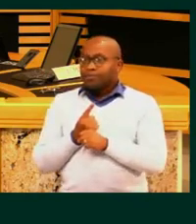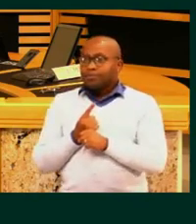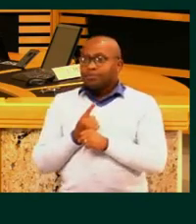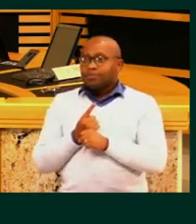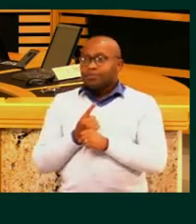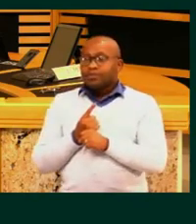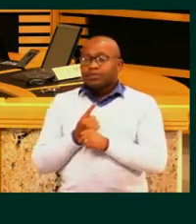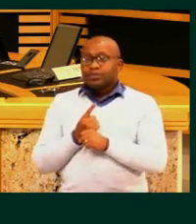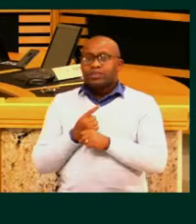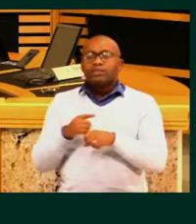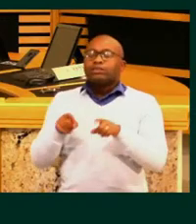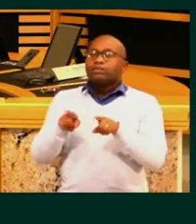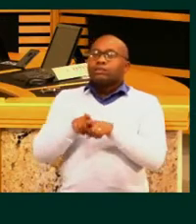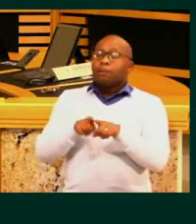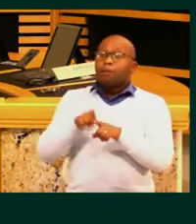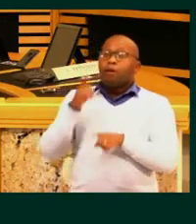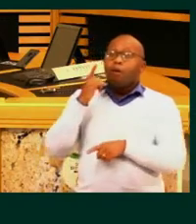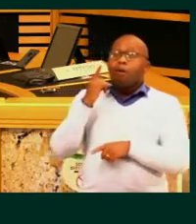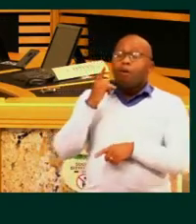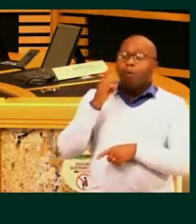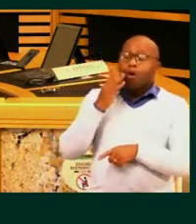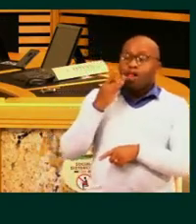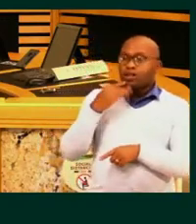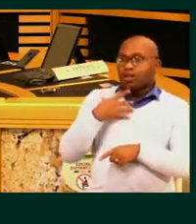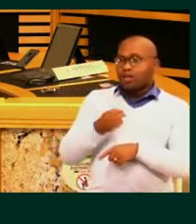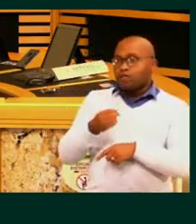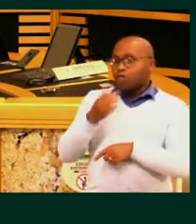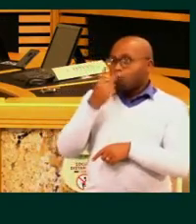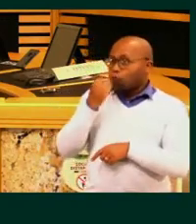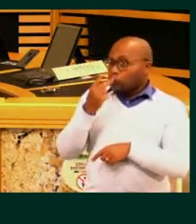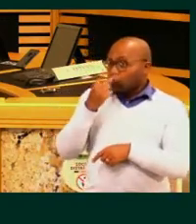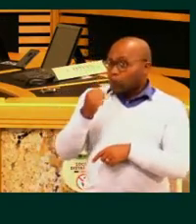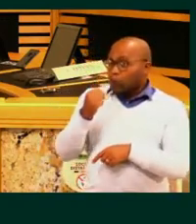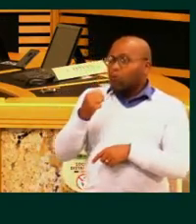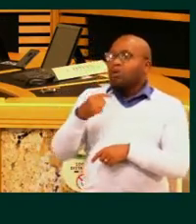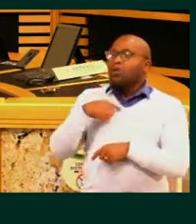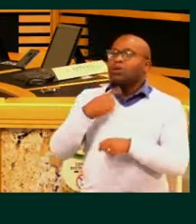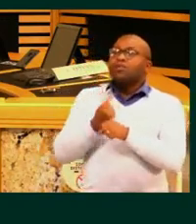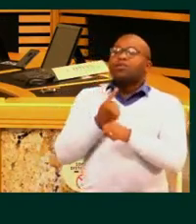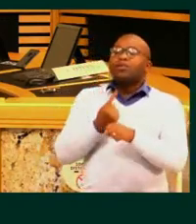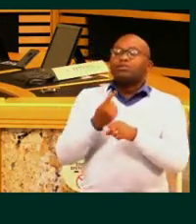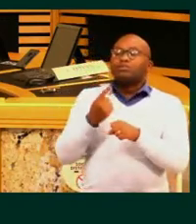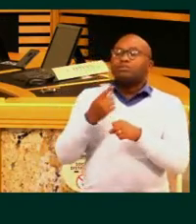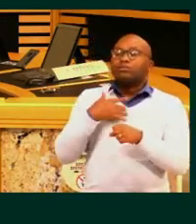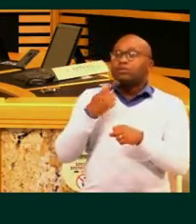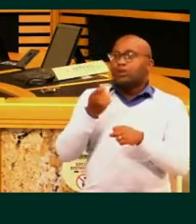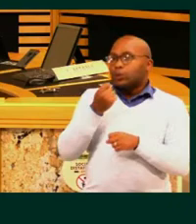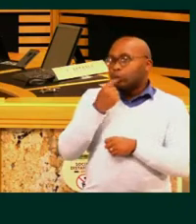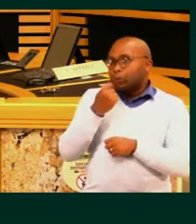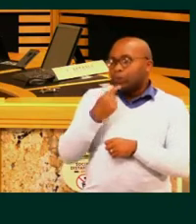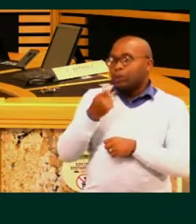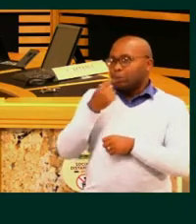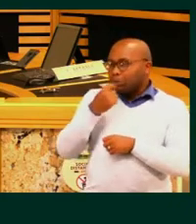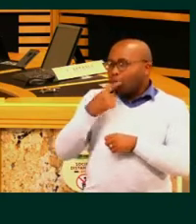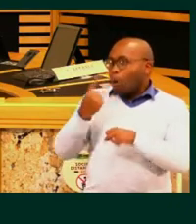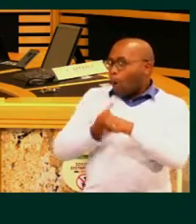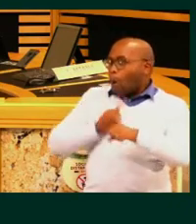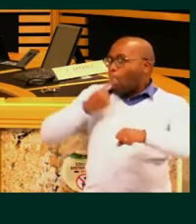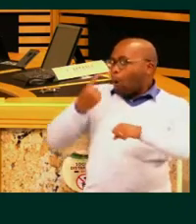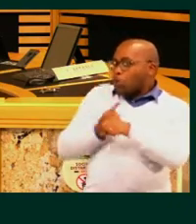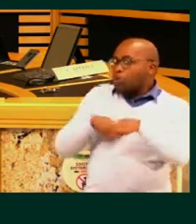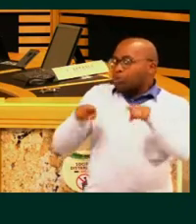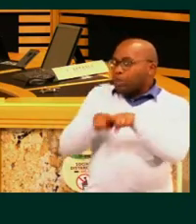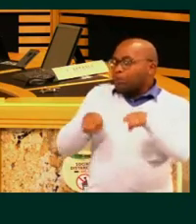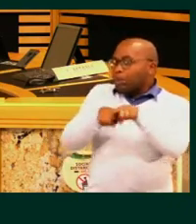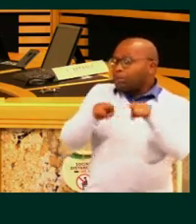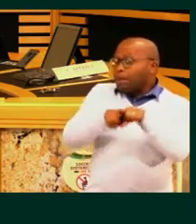taking antibiotics many times what happens the body becomes immune to the antibiotic but here it is not the